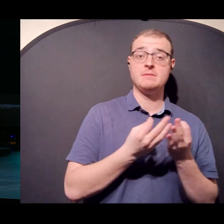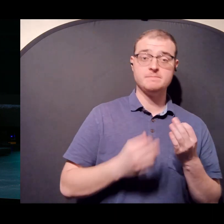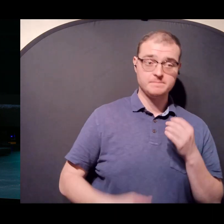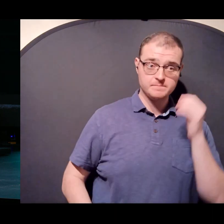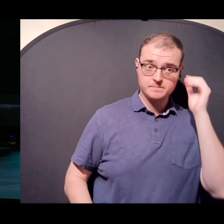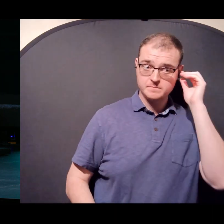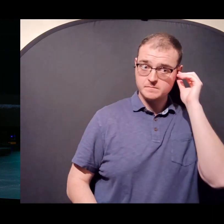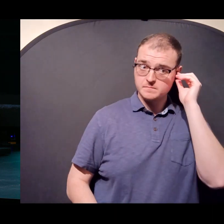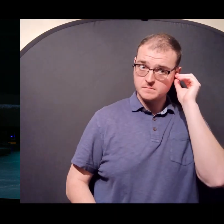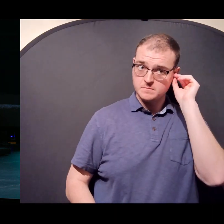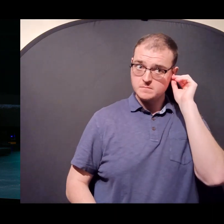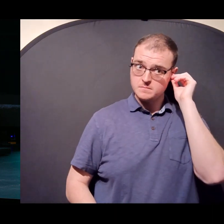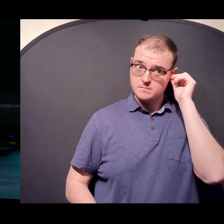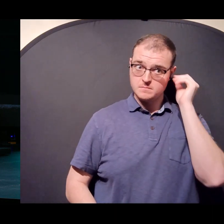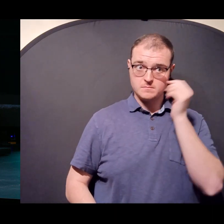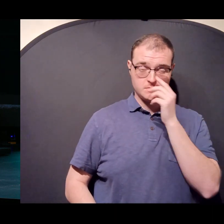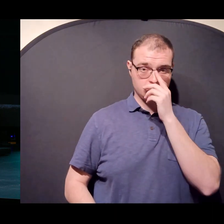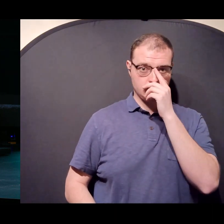Maybe it's family.